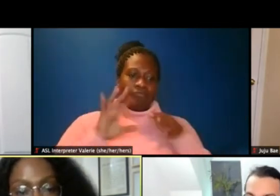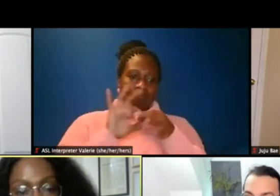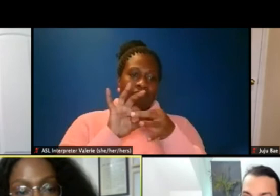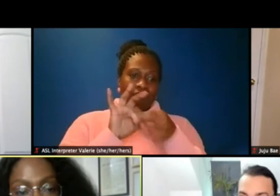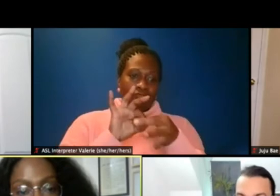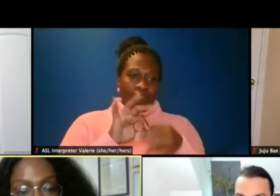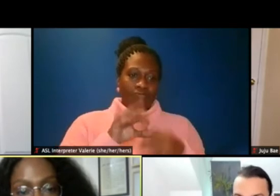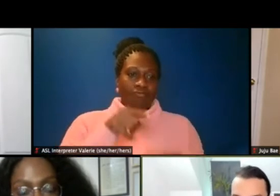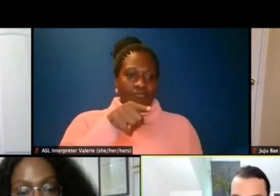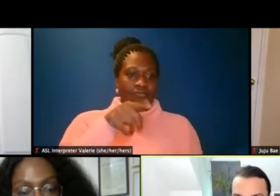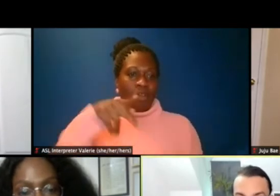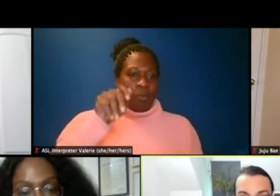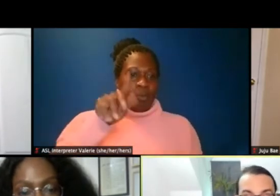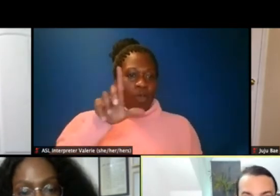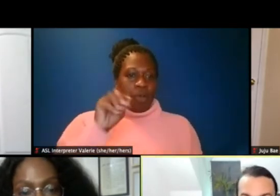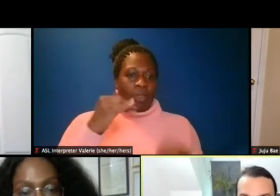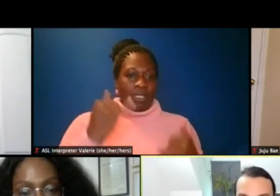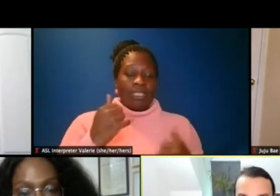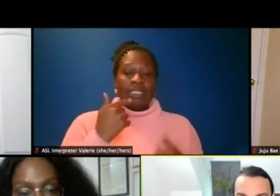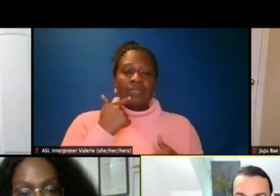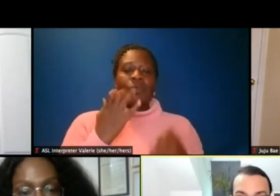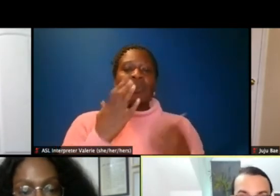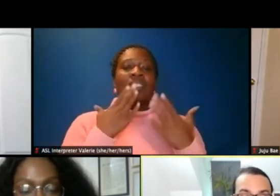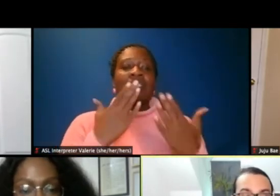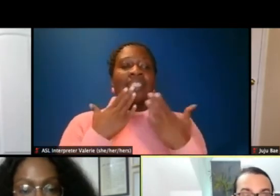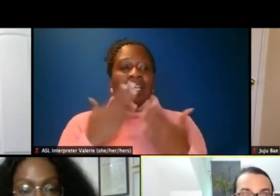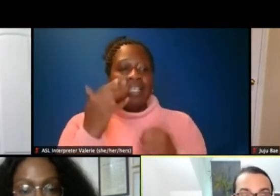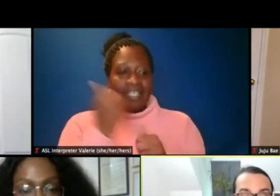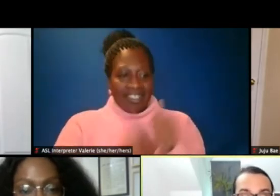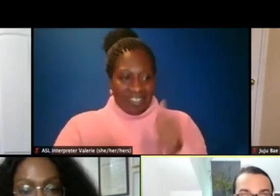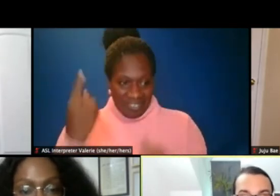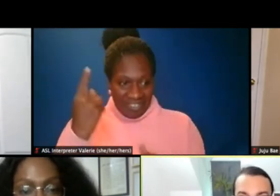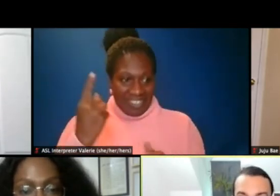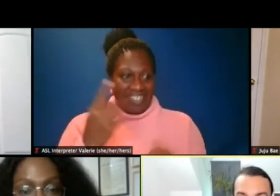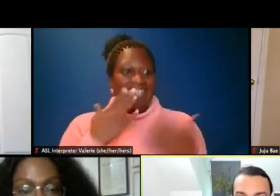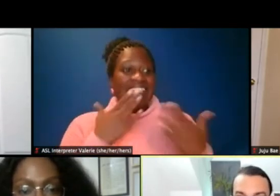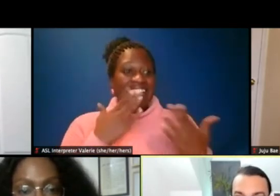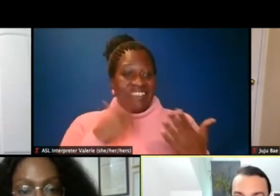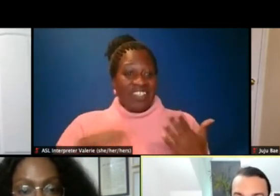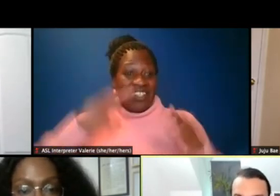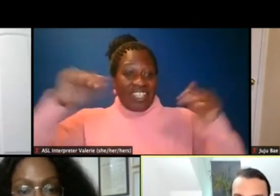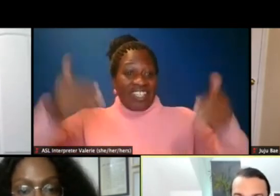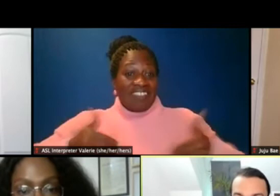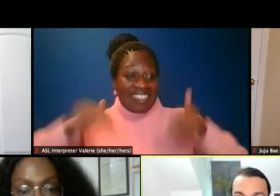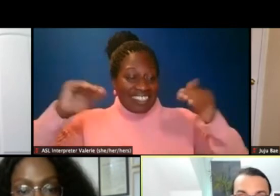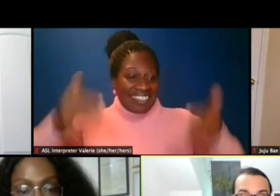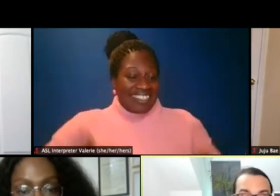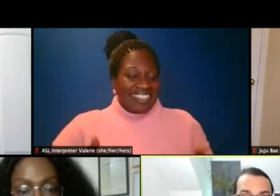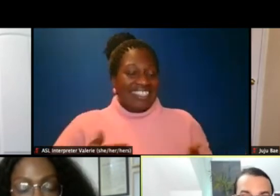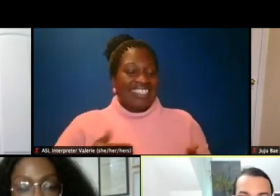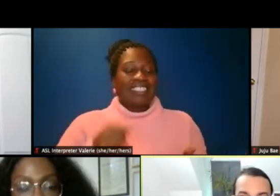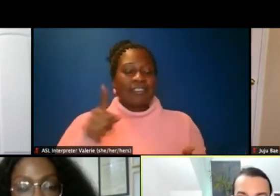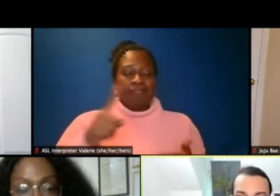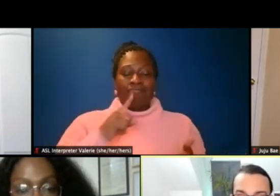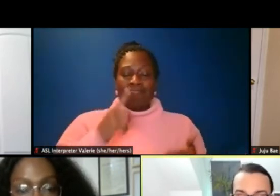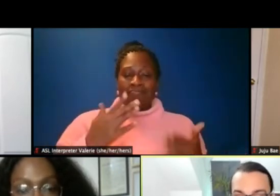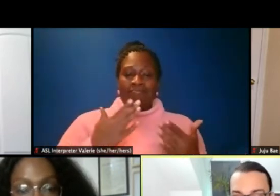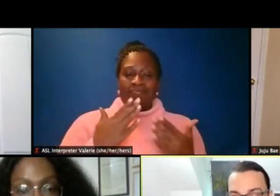So Xênia wants to thank everyone and thank you for the invitation. She's very